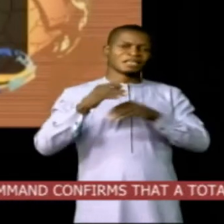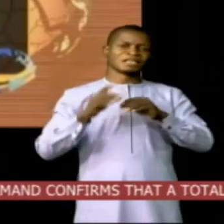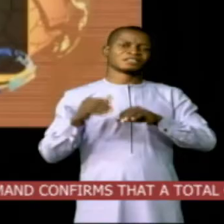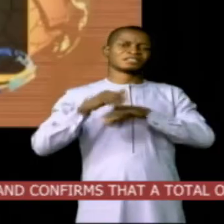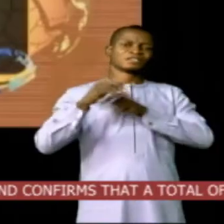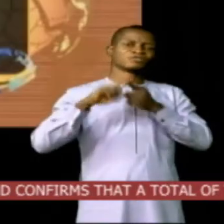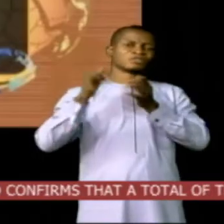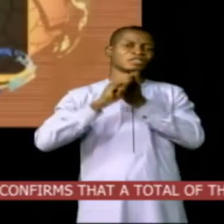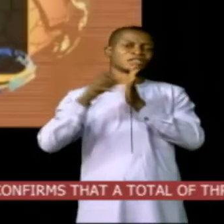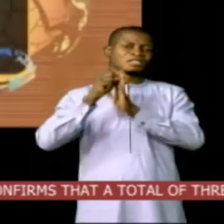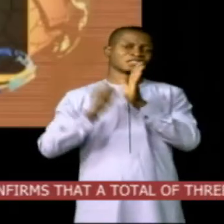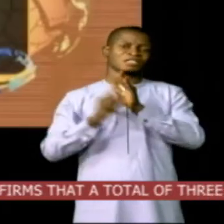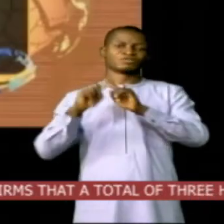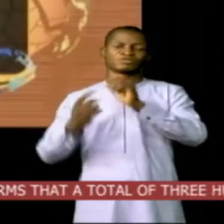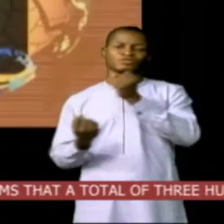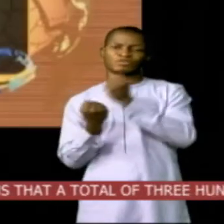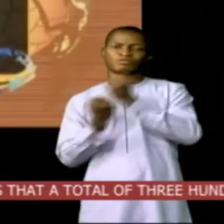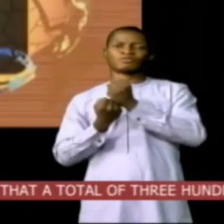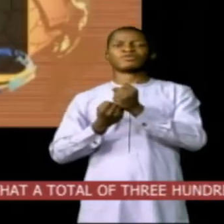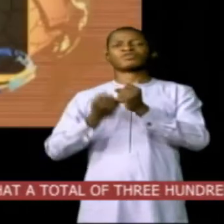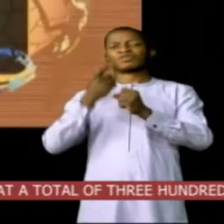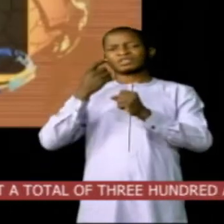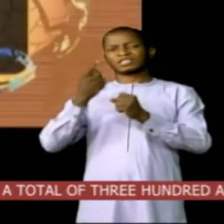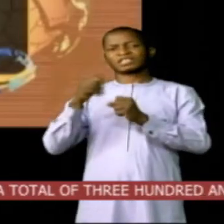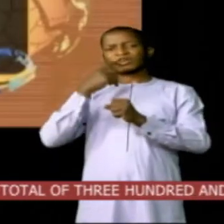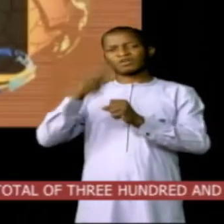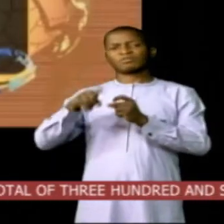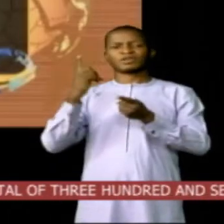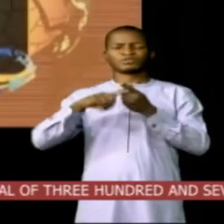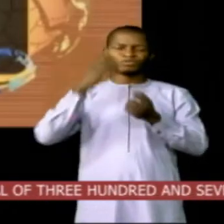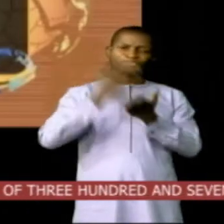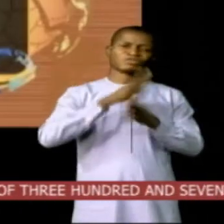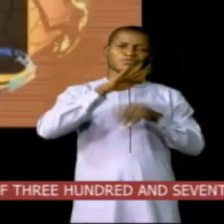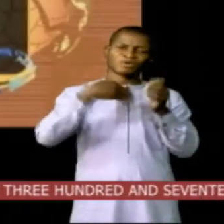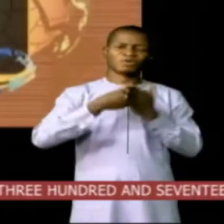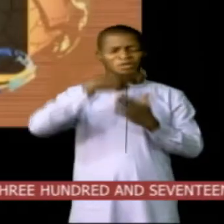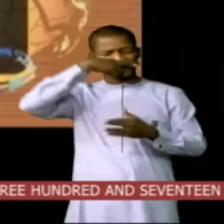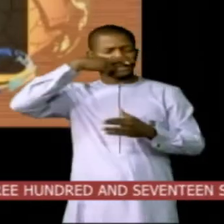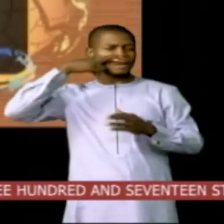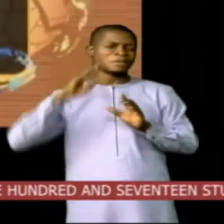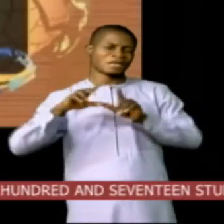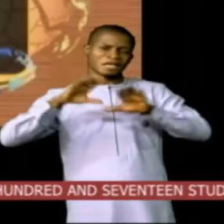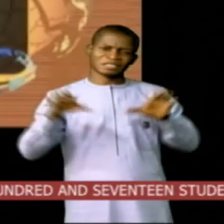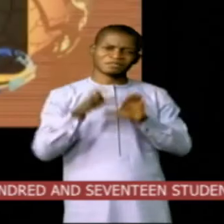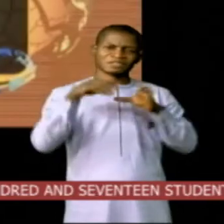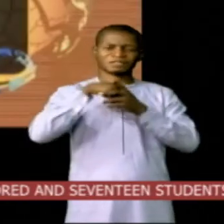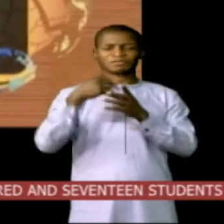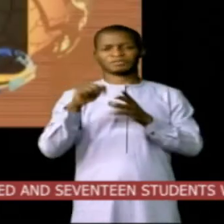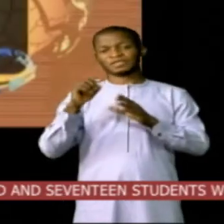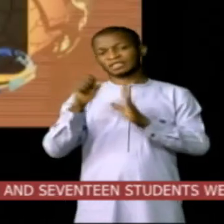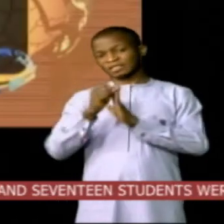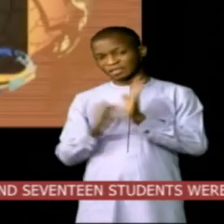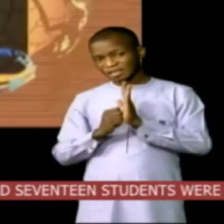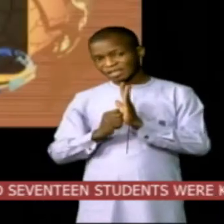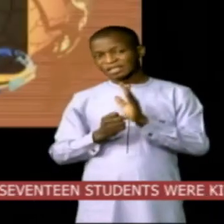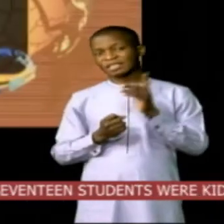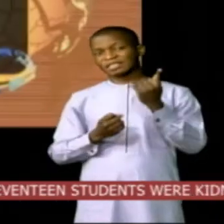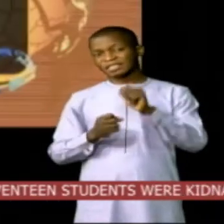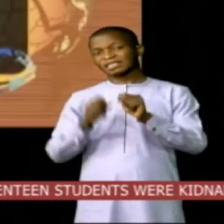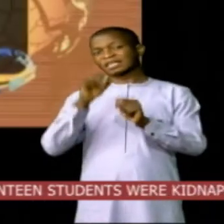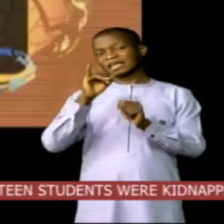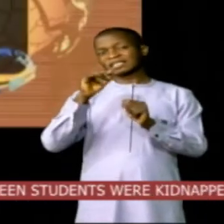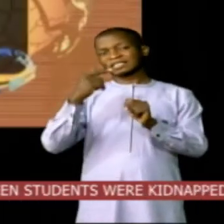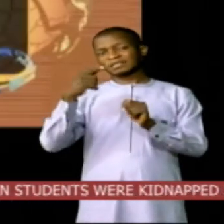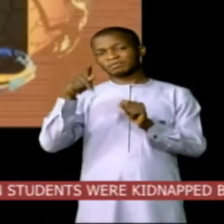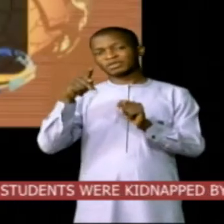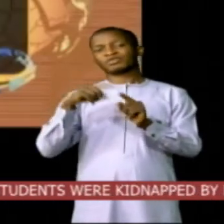support efforts by the command to combat banditry, kidnapping and other related crimes. The IGP, while condemning the abduction